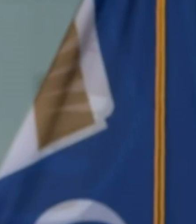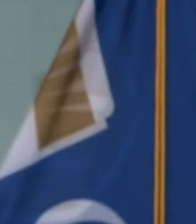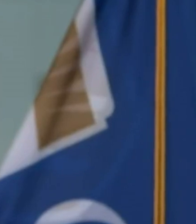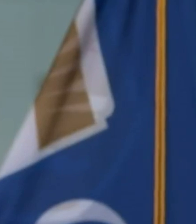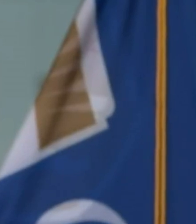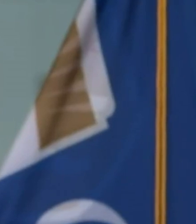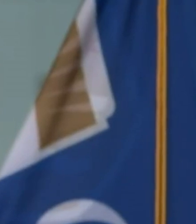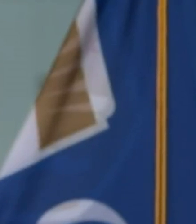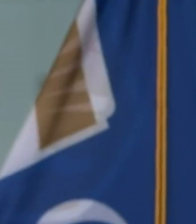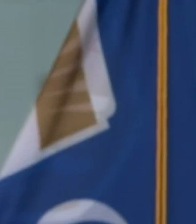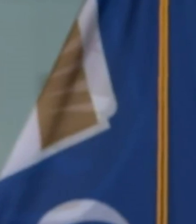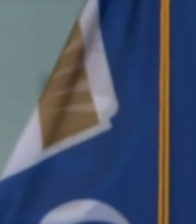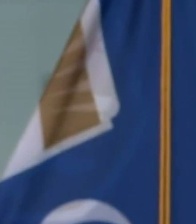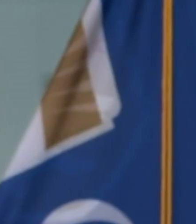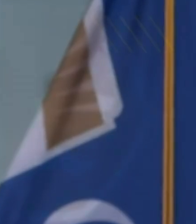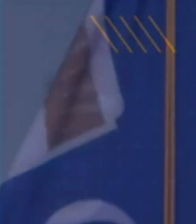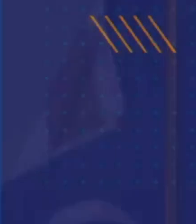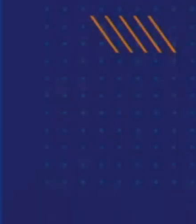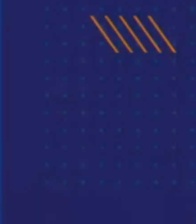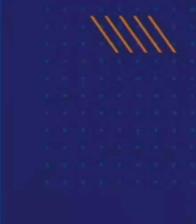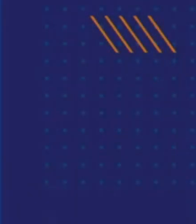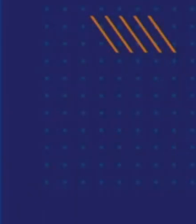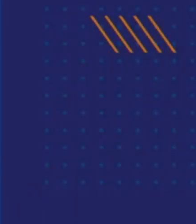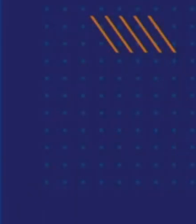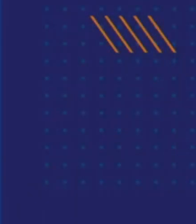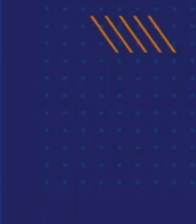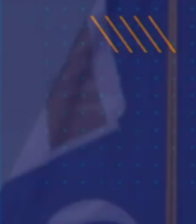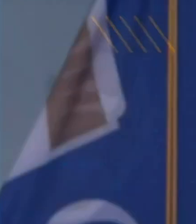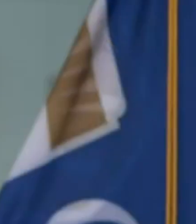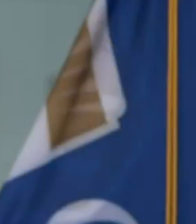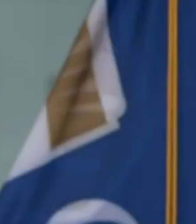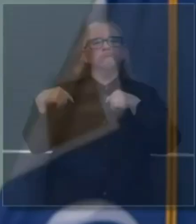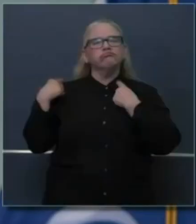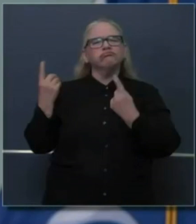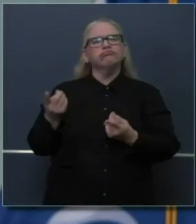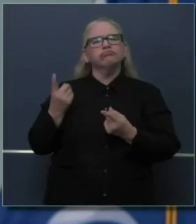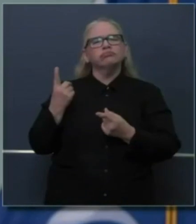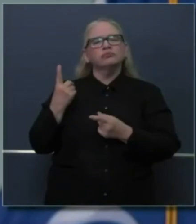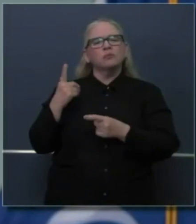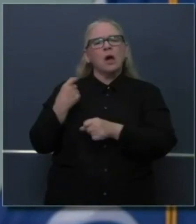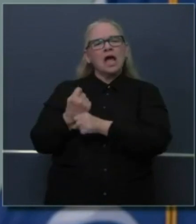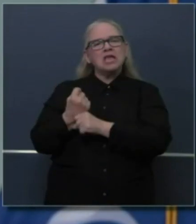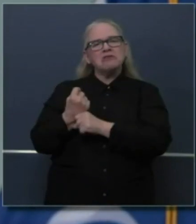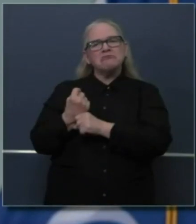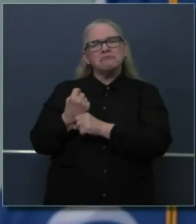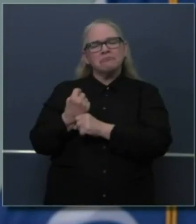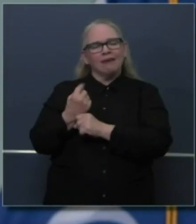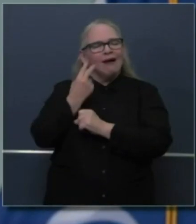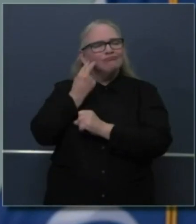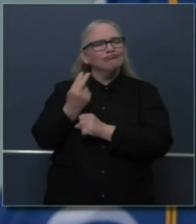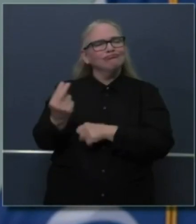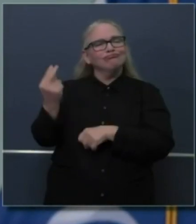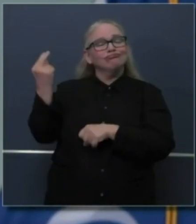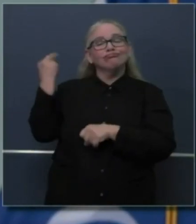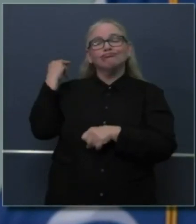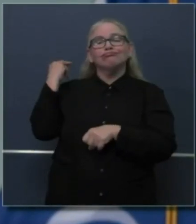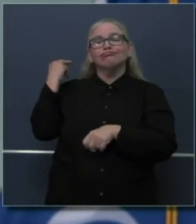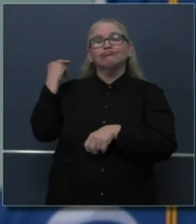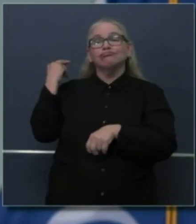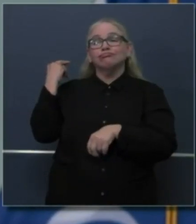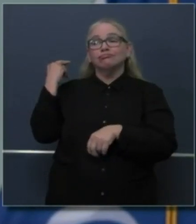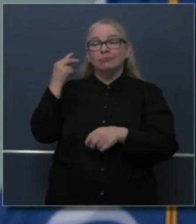Oh, good afternoon. It was about a year ago, almost to the week, that we introduced our what we call